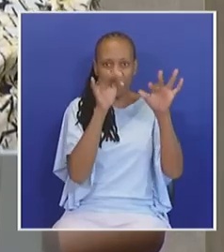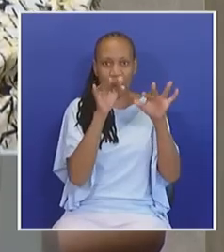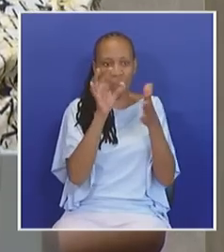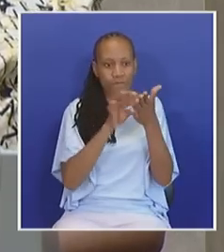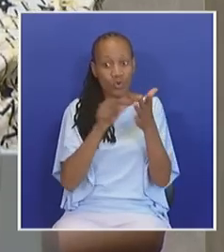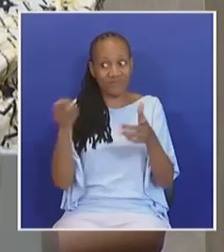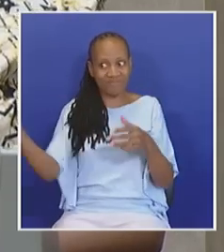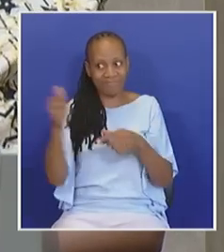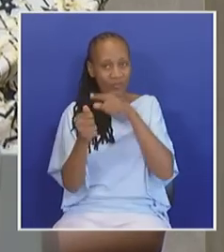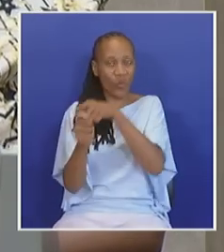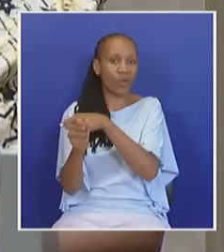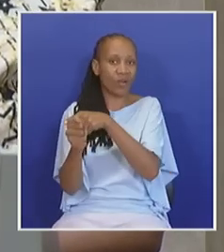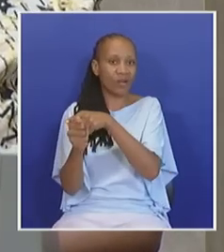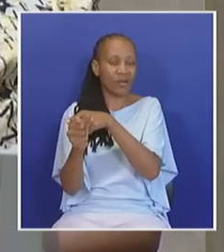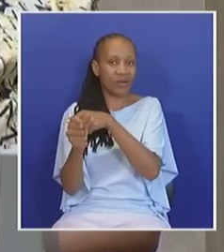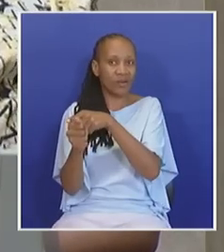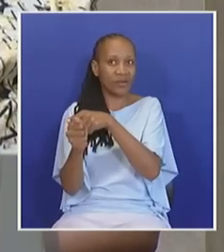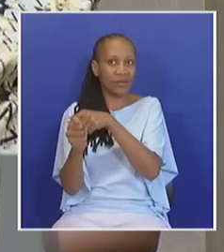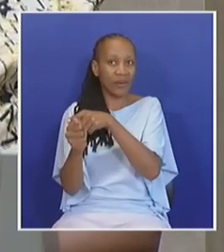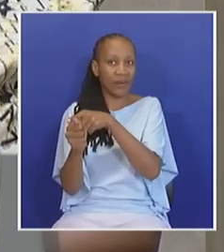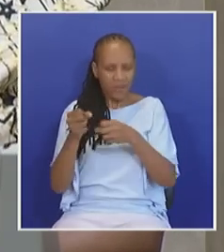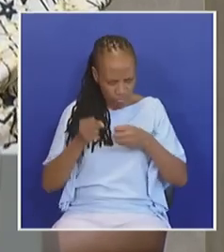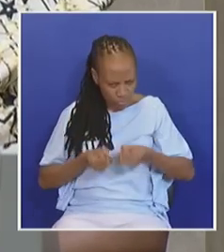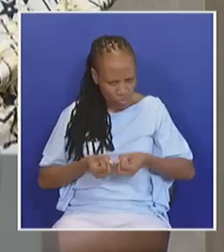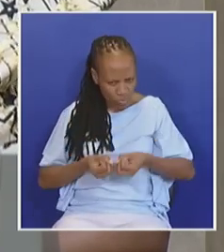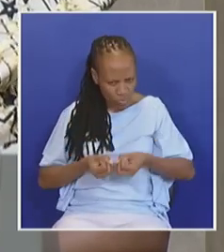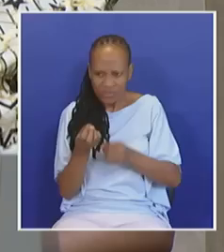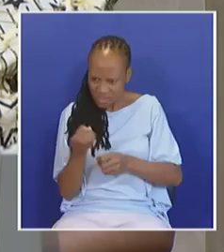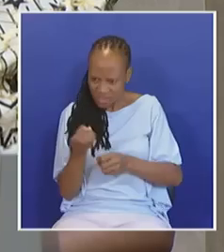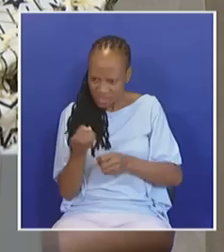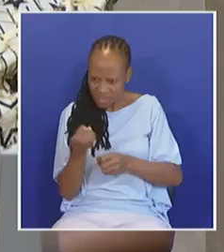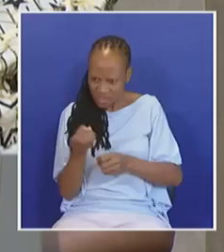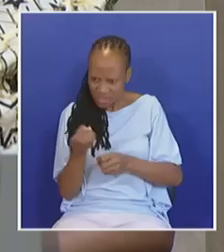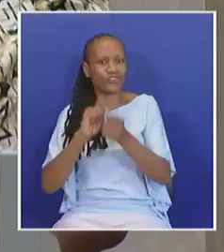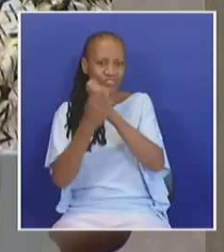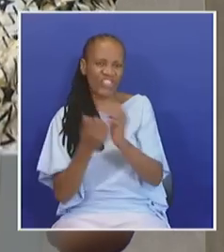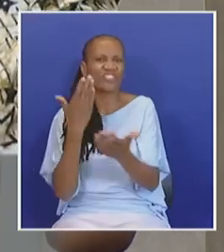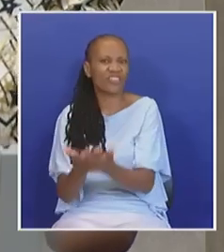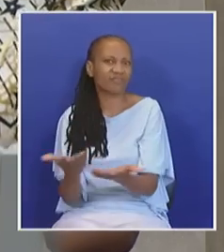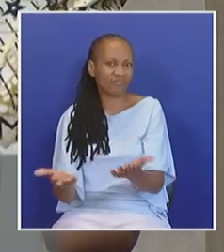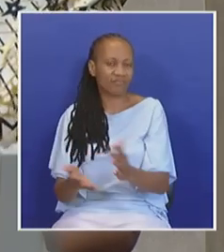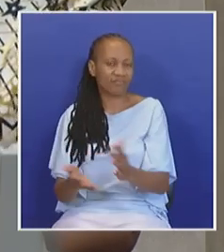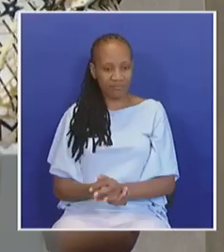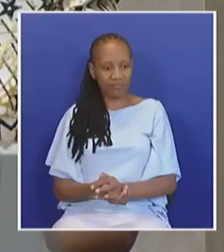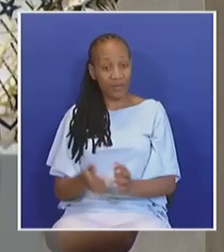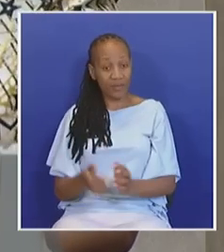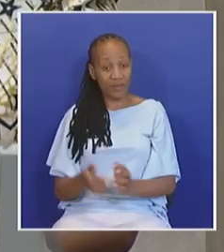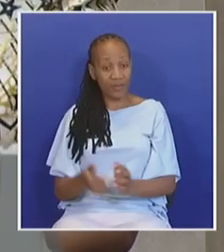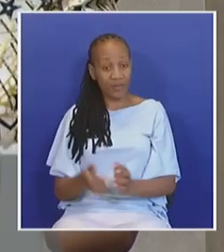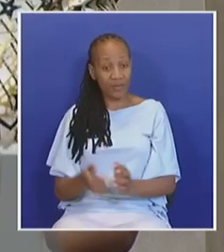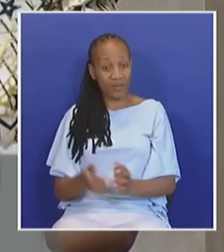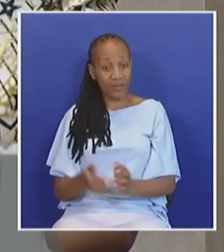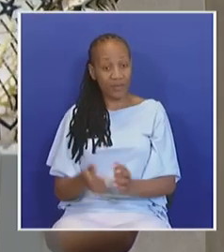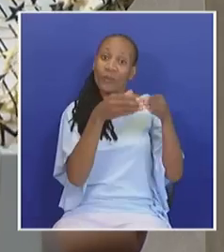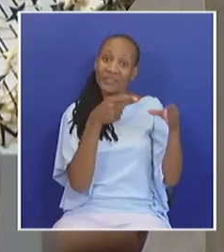give the opportunity to that candidate for a change. On behalf of the committee, Honorable